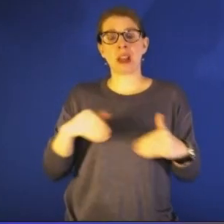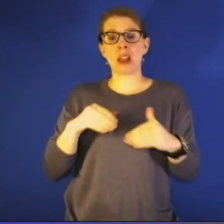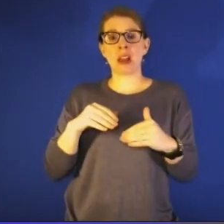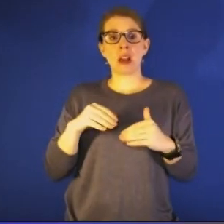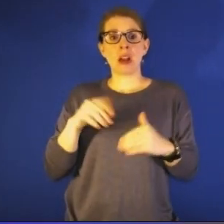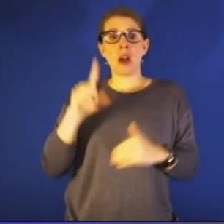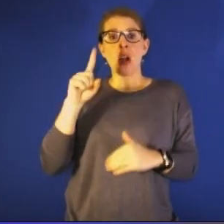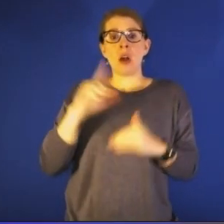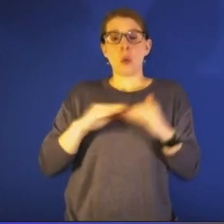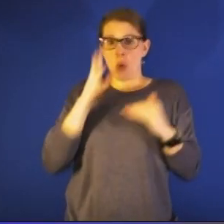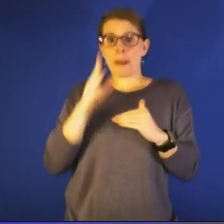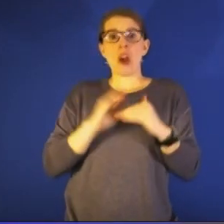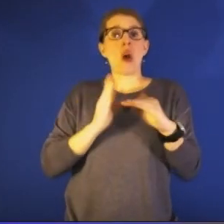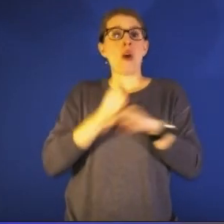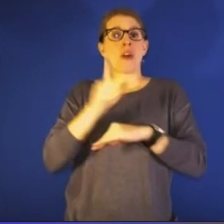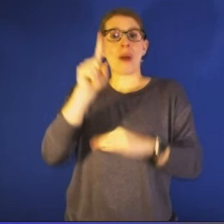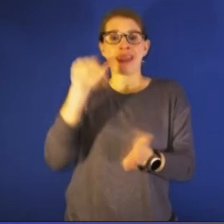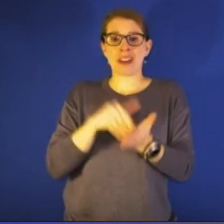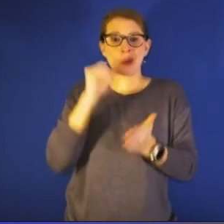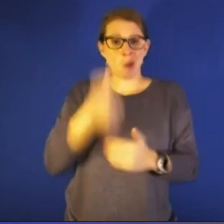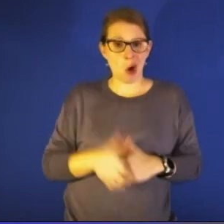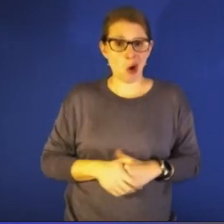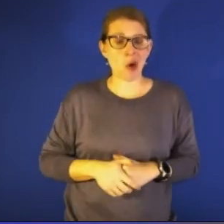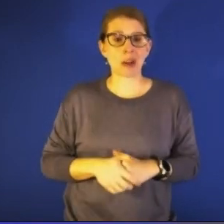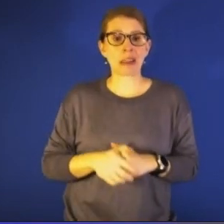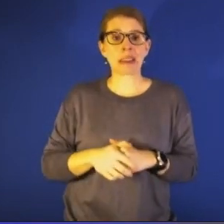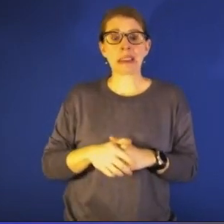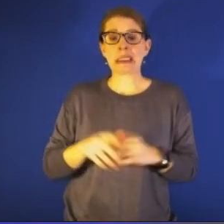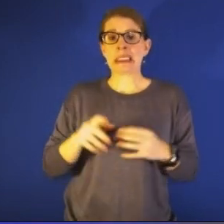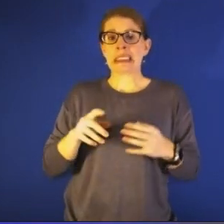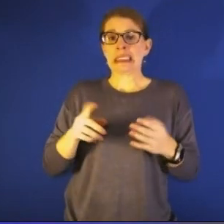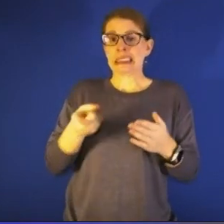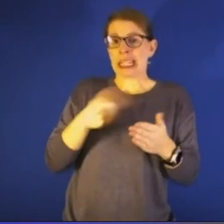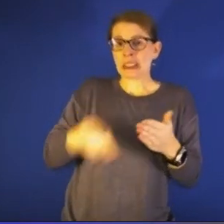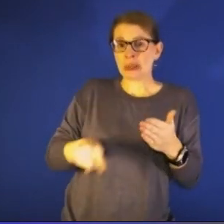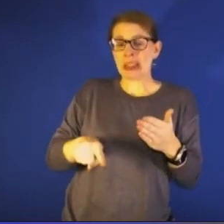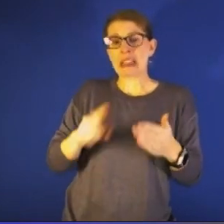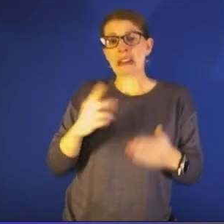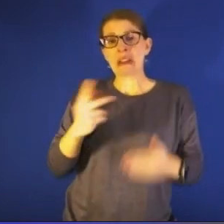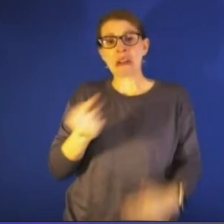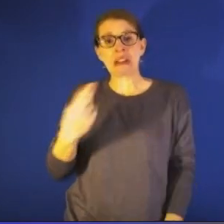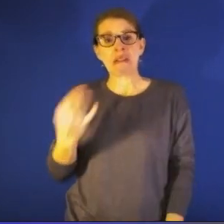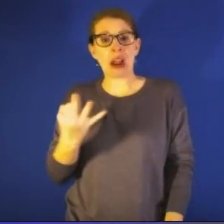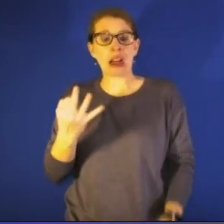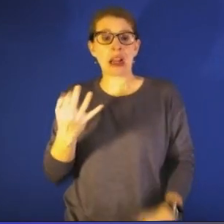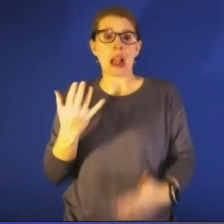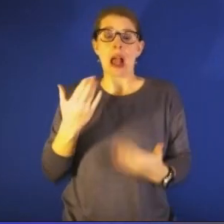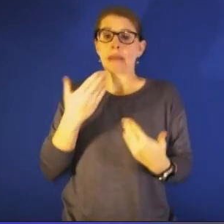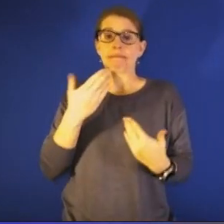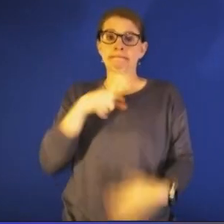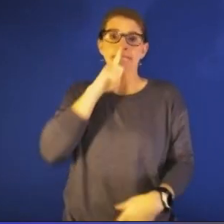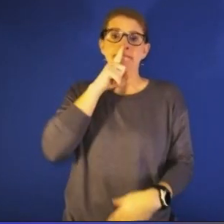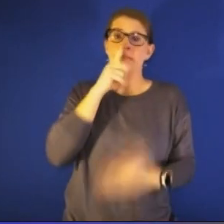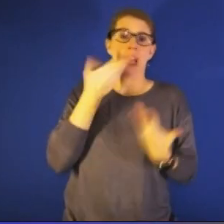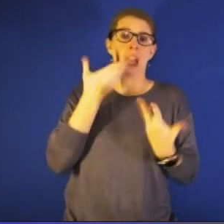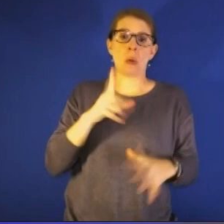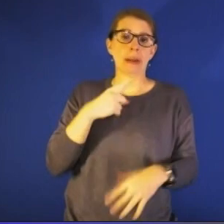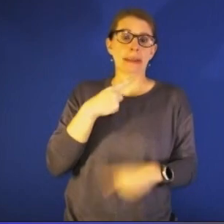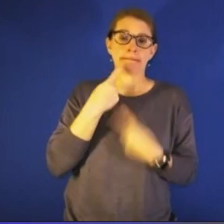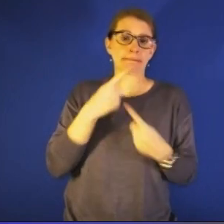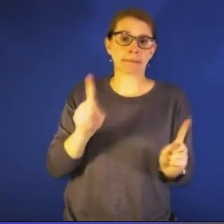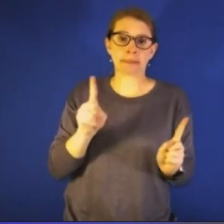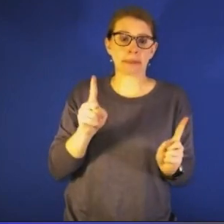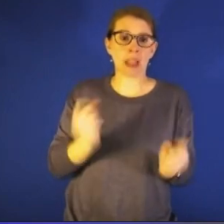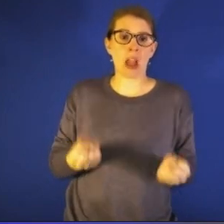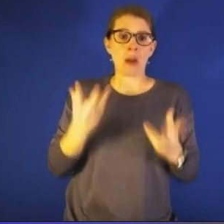tomorrow. And by the end of next week, we could easily be, I don't want to say how high we're going to be because it spooks. By the way, Dr. Antonios,